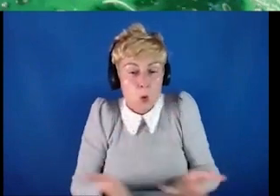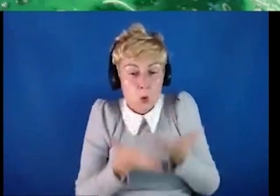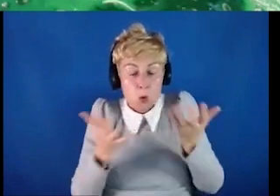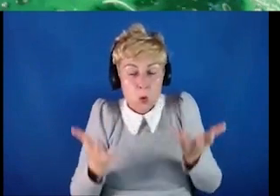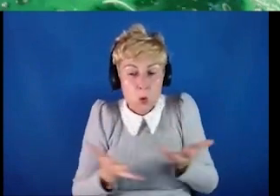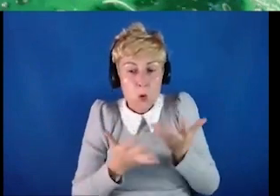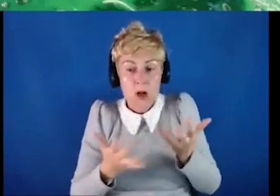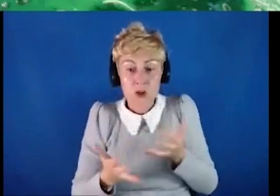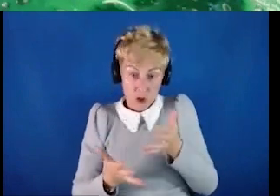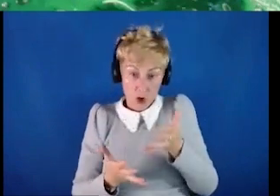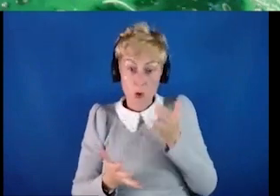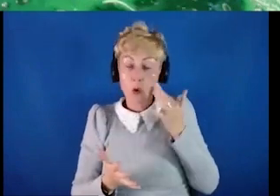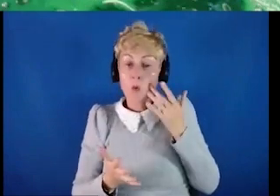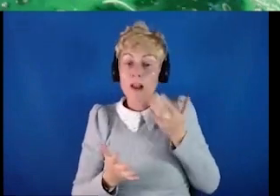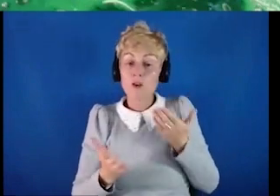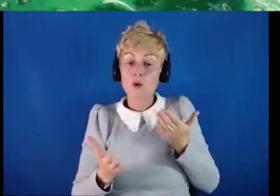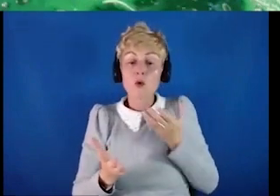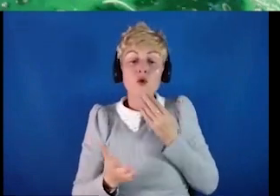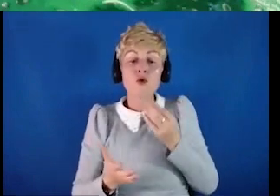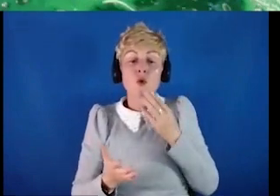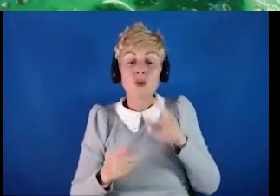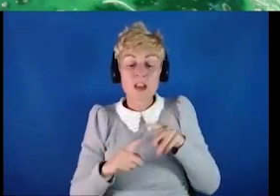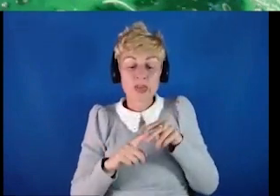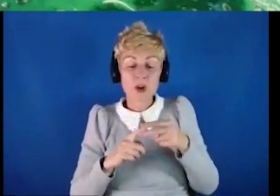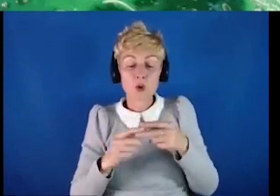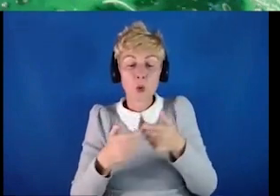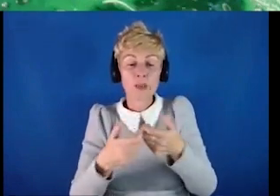these blobs and smears and splashes,